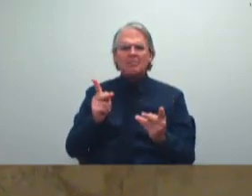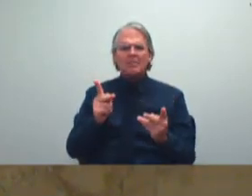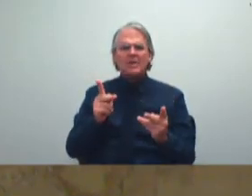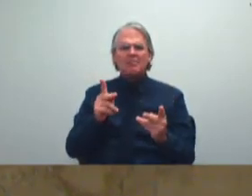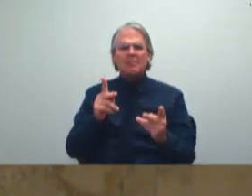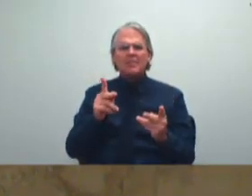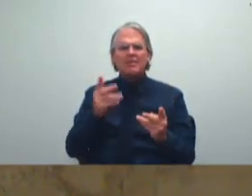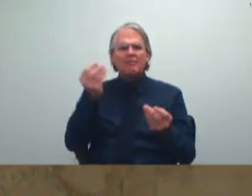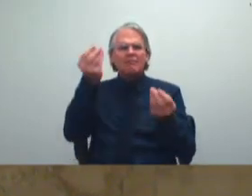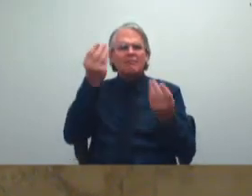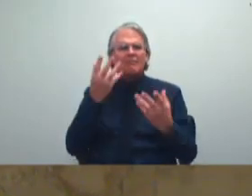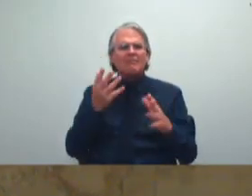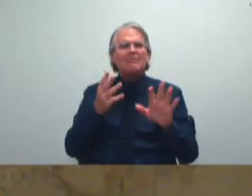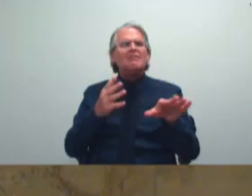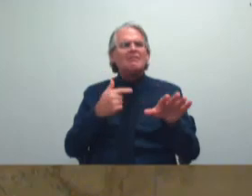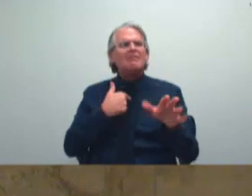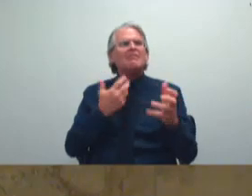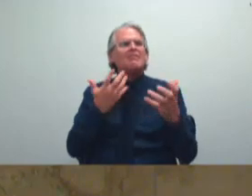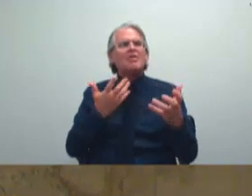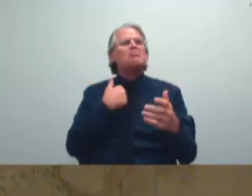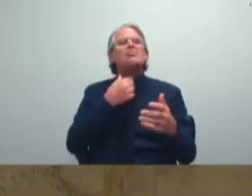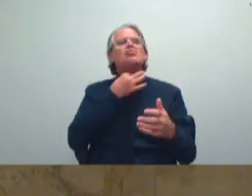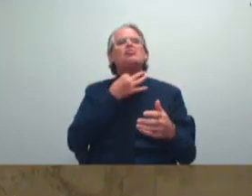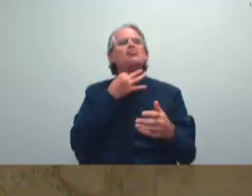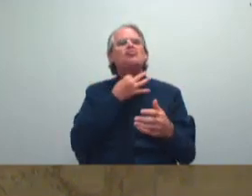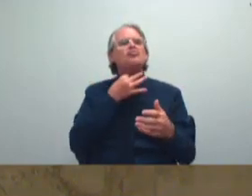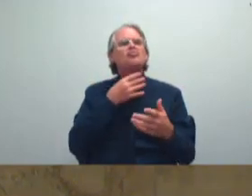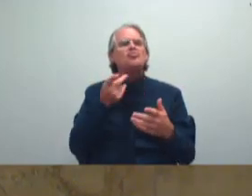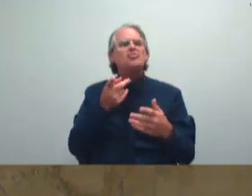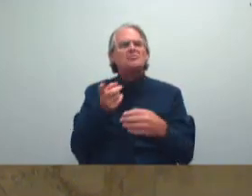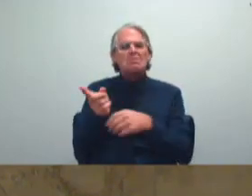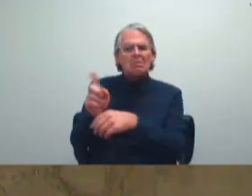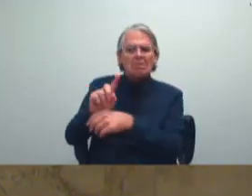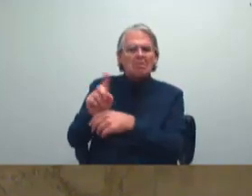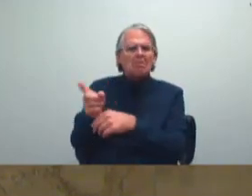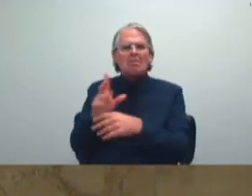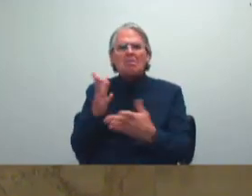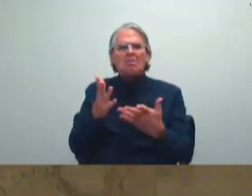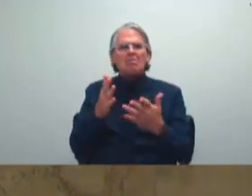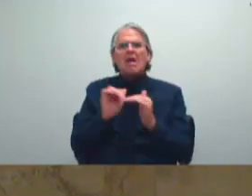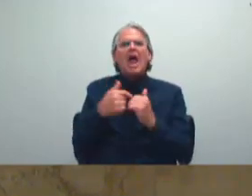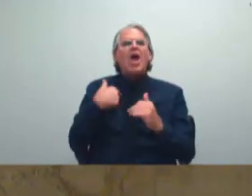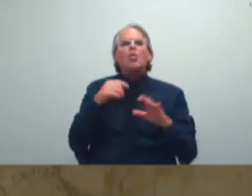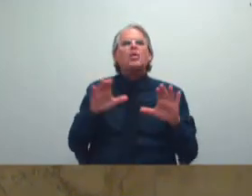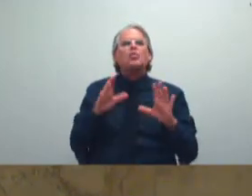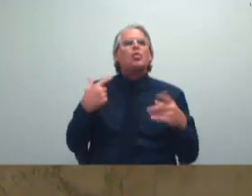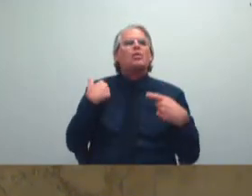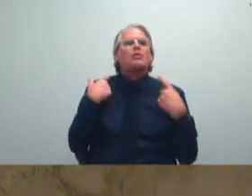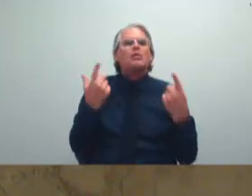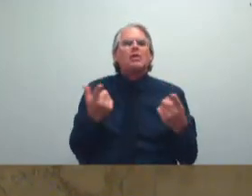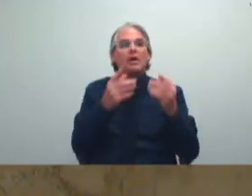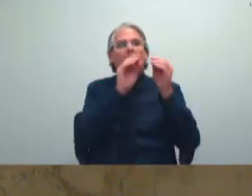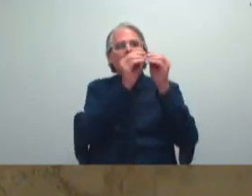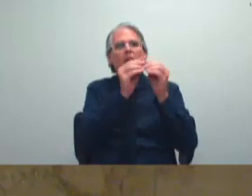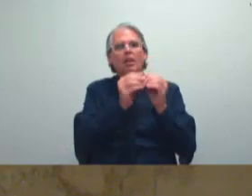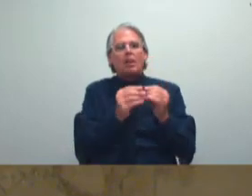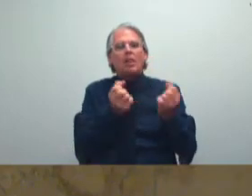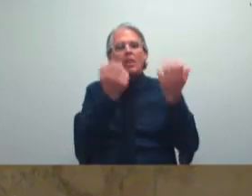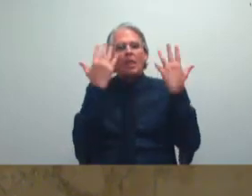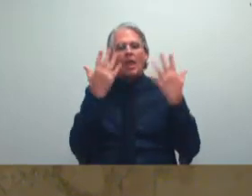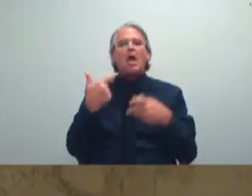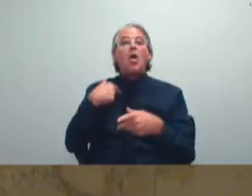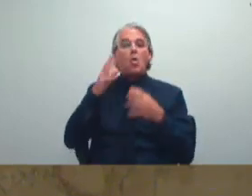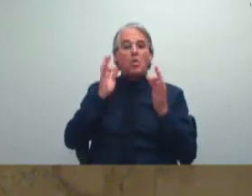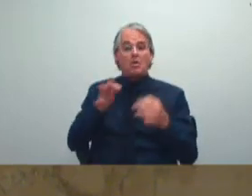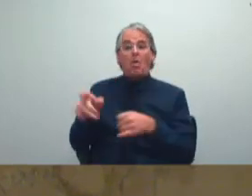see how we're sort of gauging how we're doing in our community. And we really felt like this was a great way to do it, but also people wanted to say, how